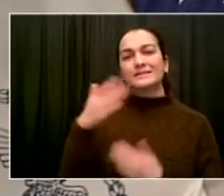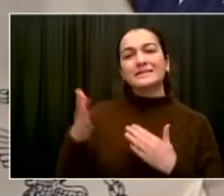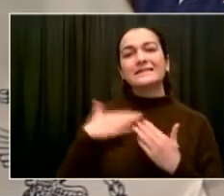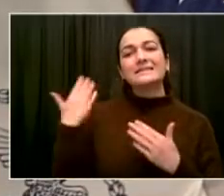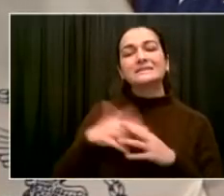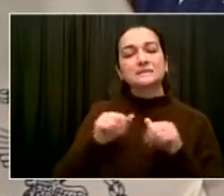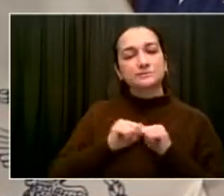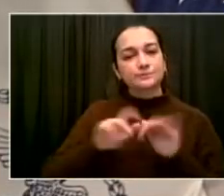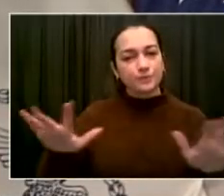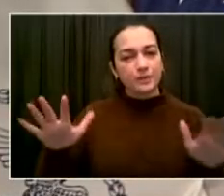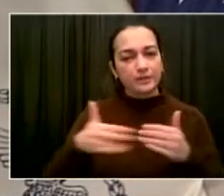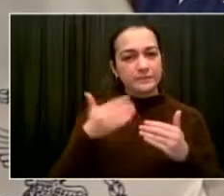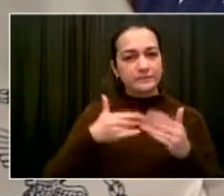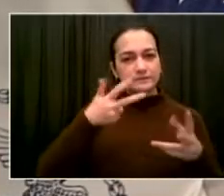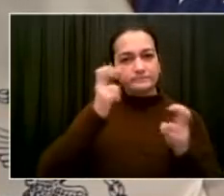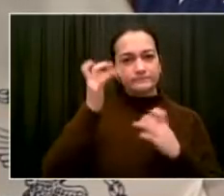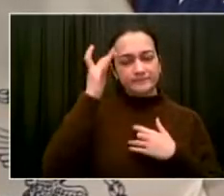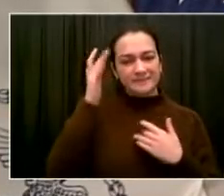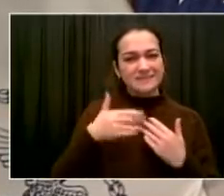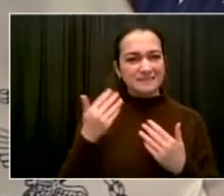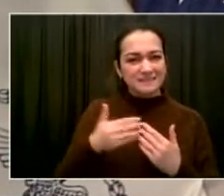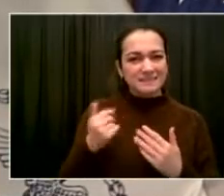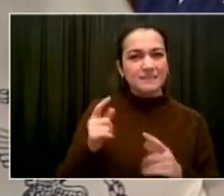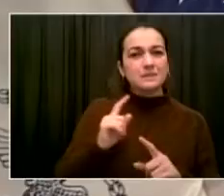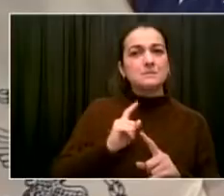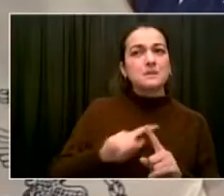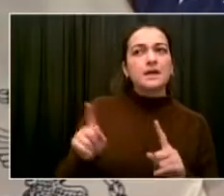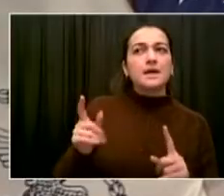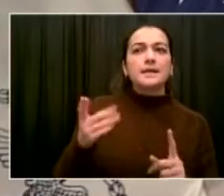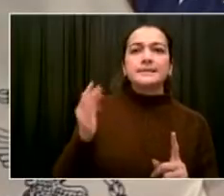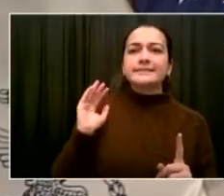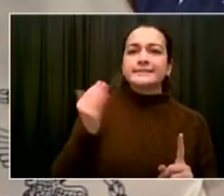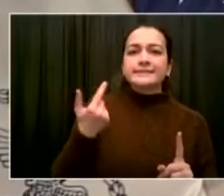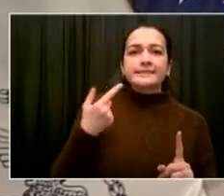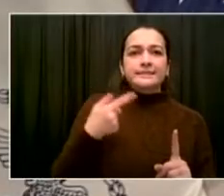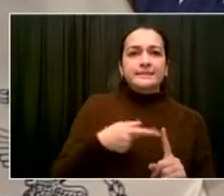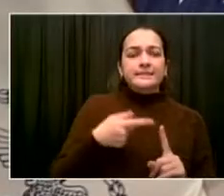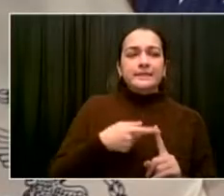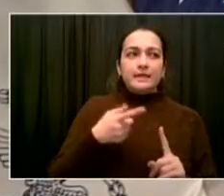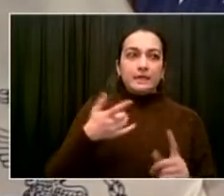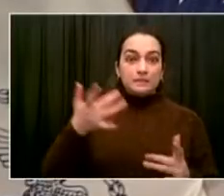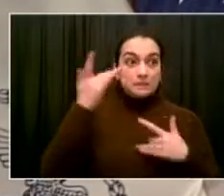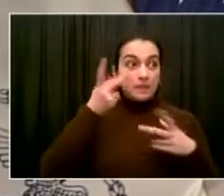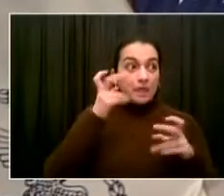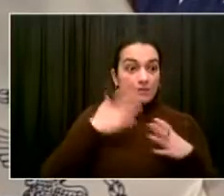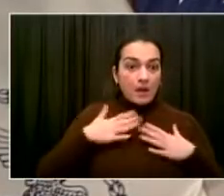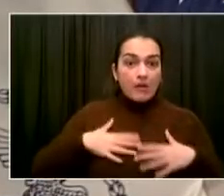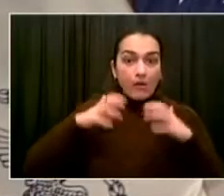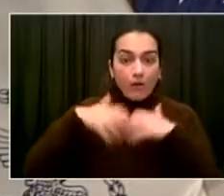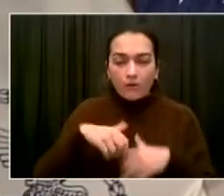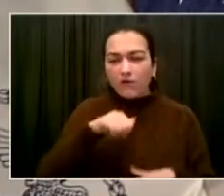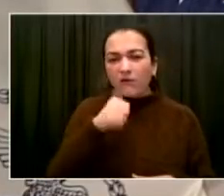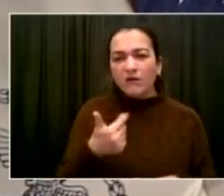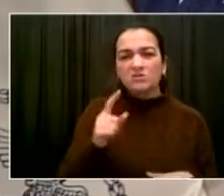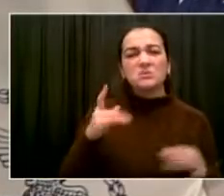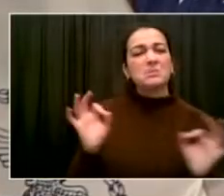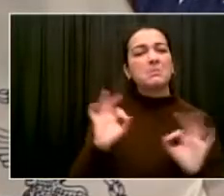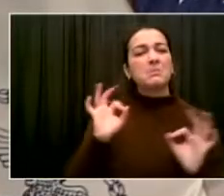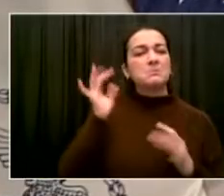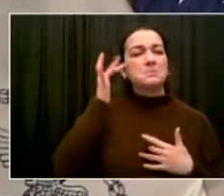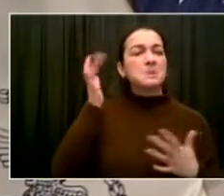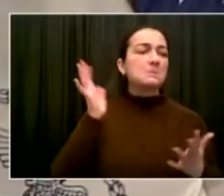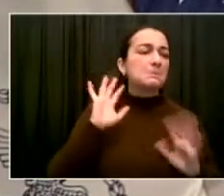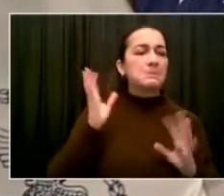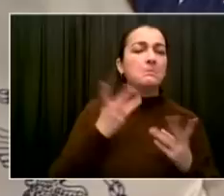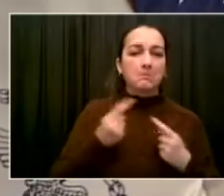more mild. The answer is get vaccinated, get that booster. That's the core of it. In terms of travel